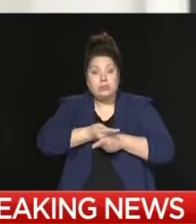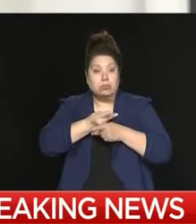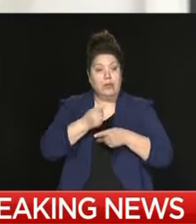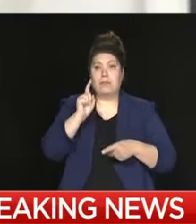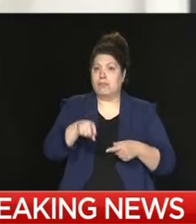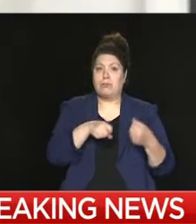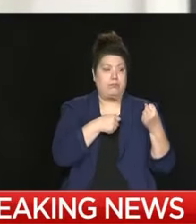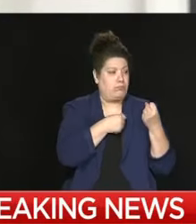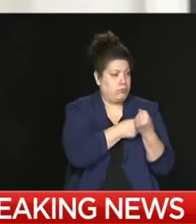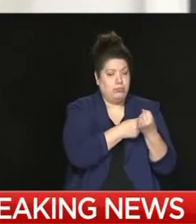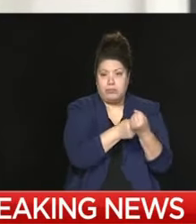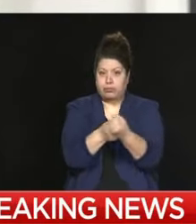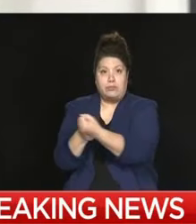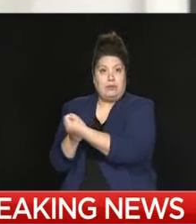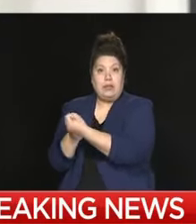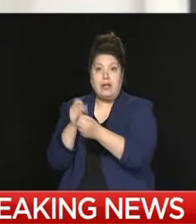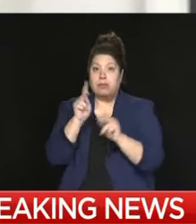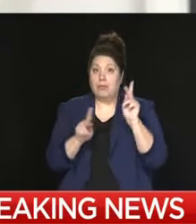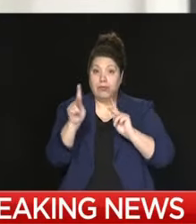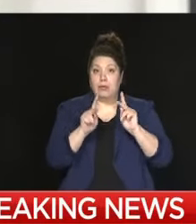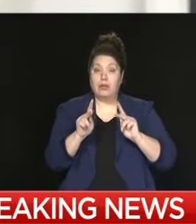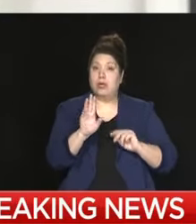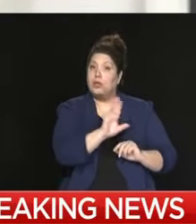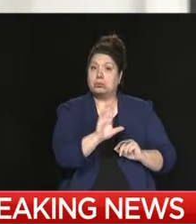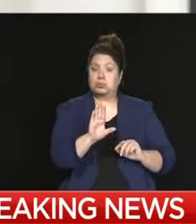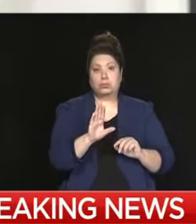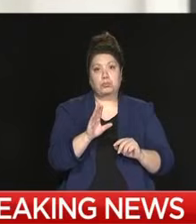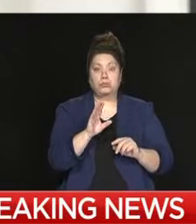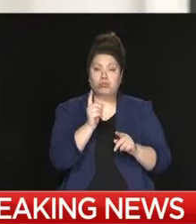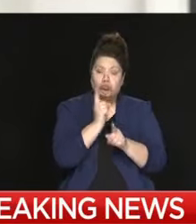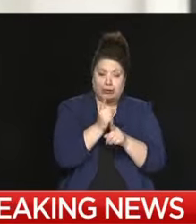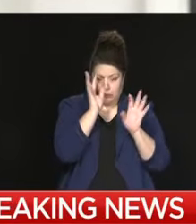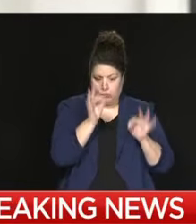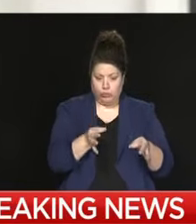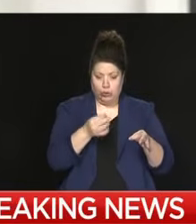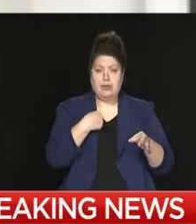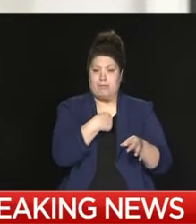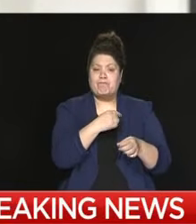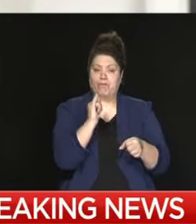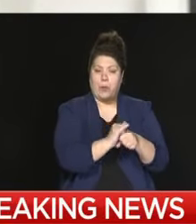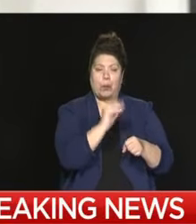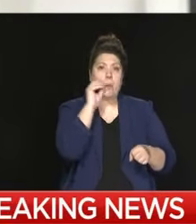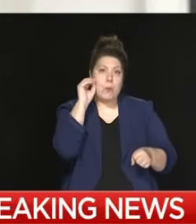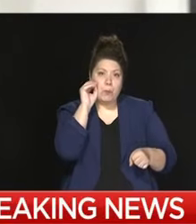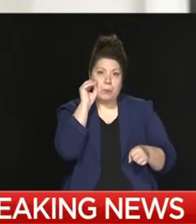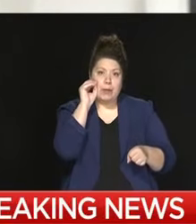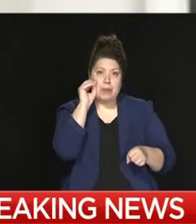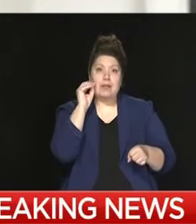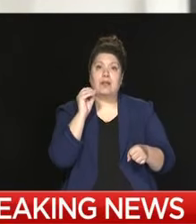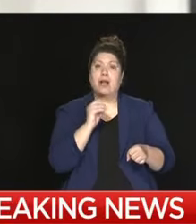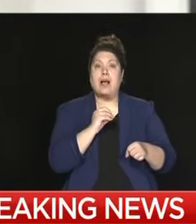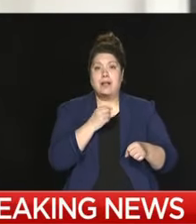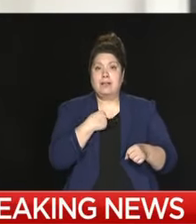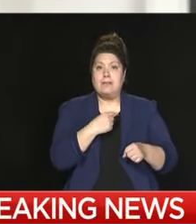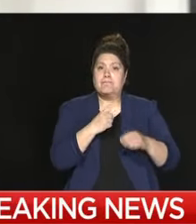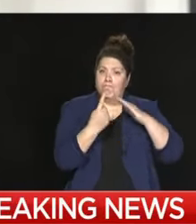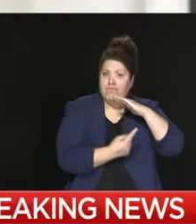people so that they can make appropriate decisions, stay at home, and wait for the